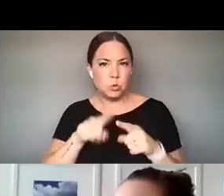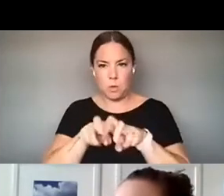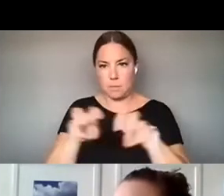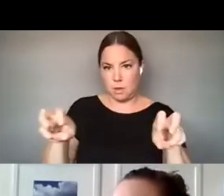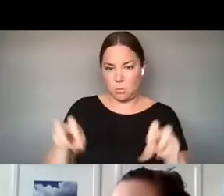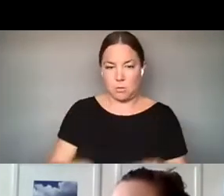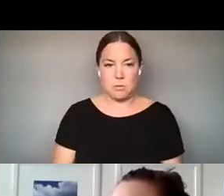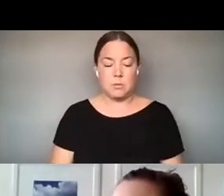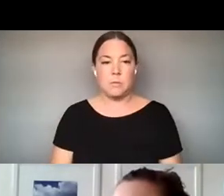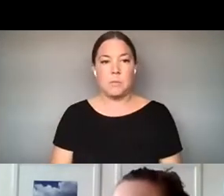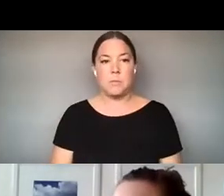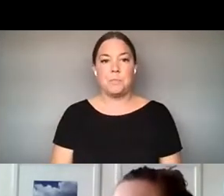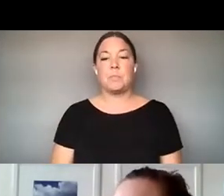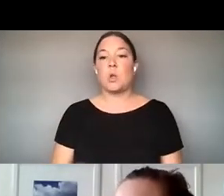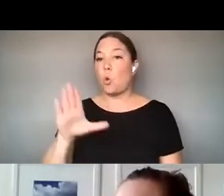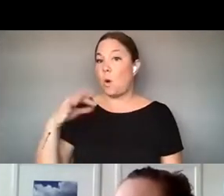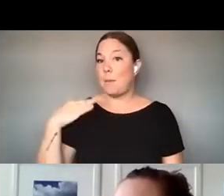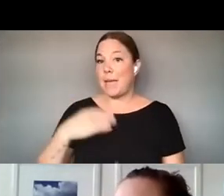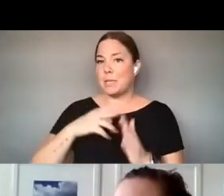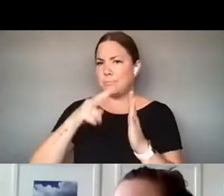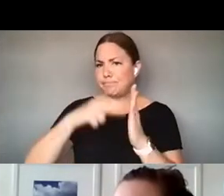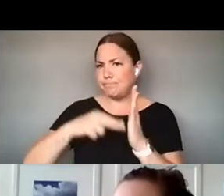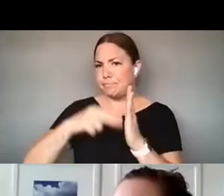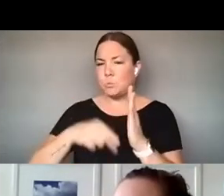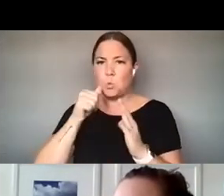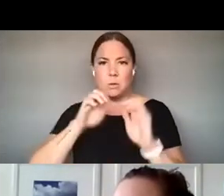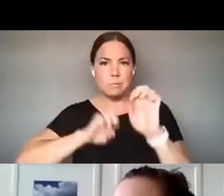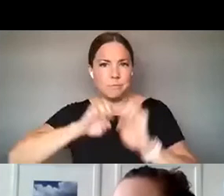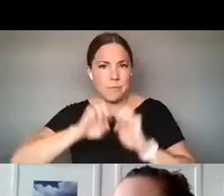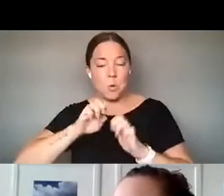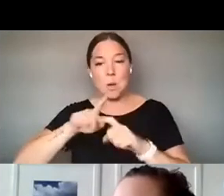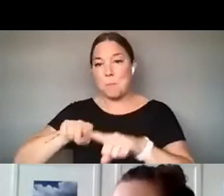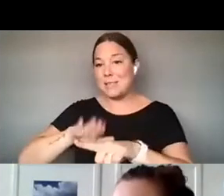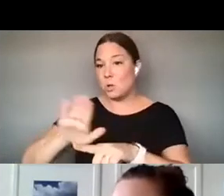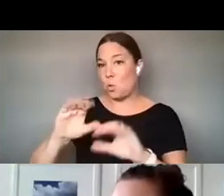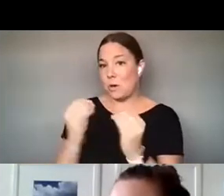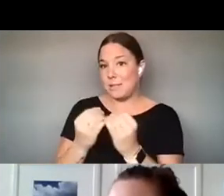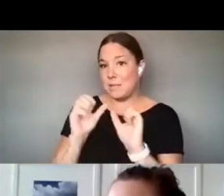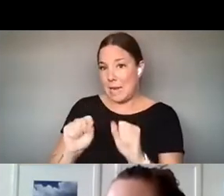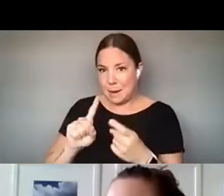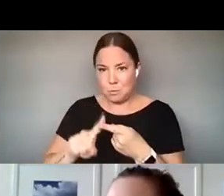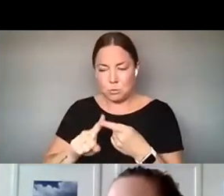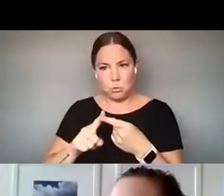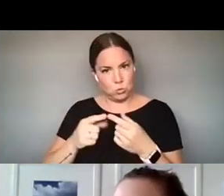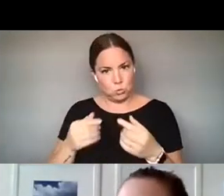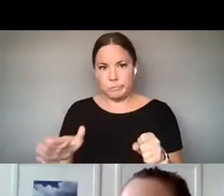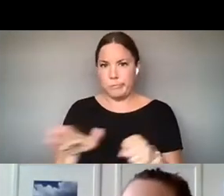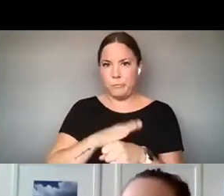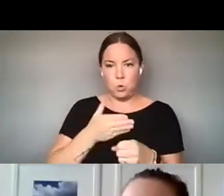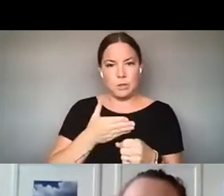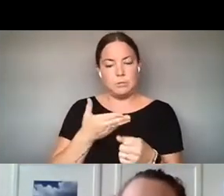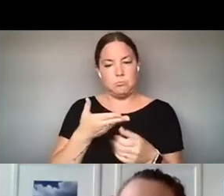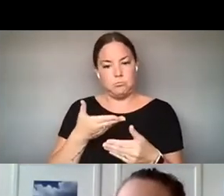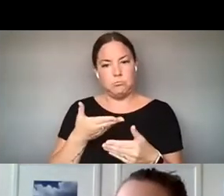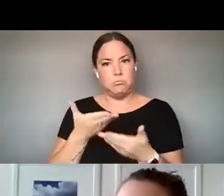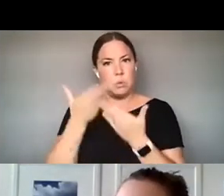application will be evaluated based on the capacity of your organization to carry out the proposal. A grant period